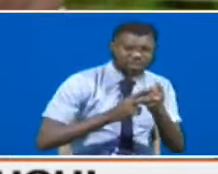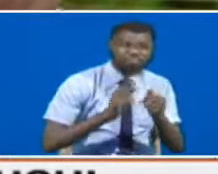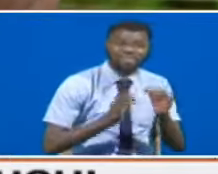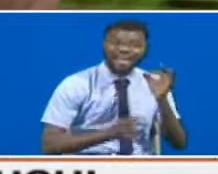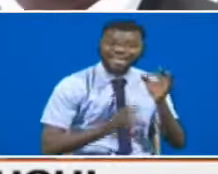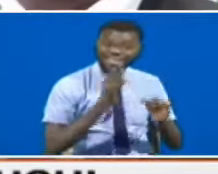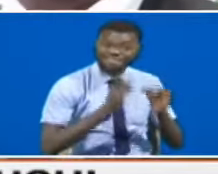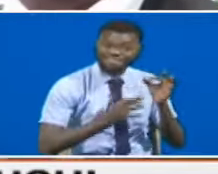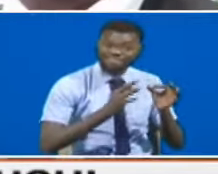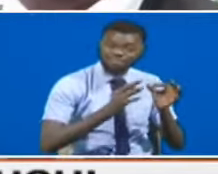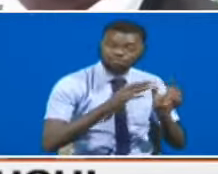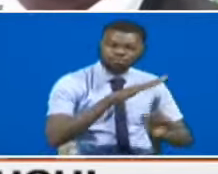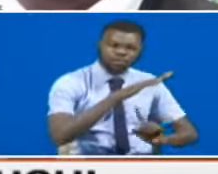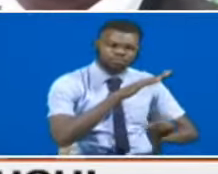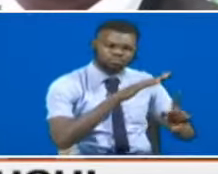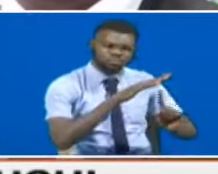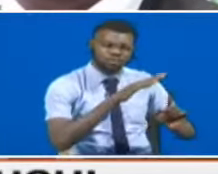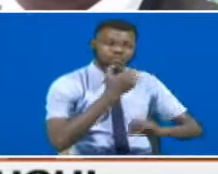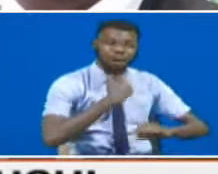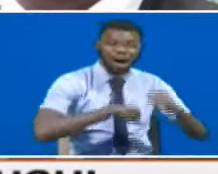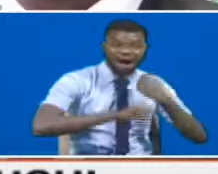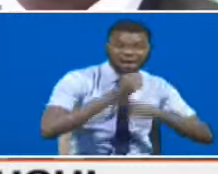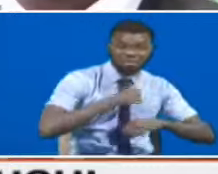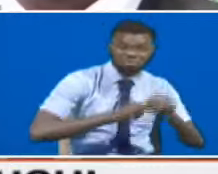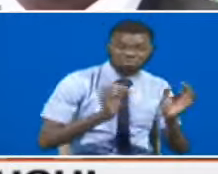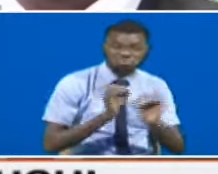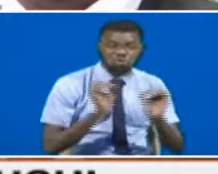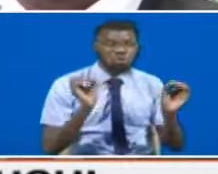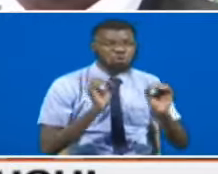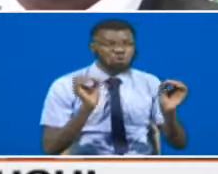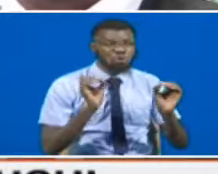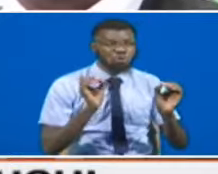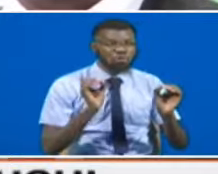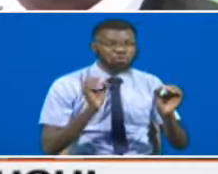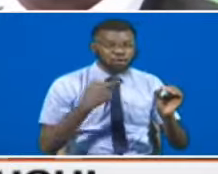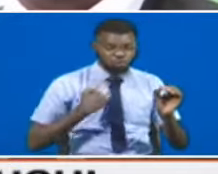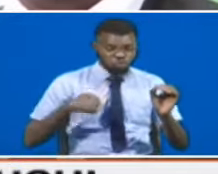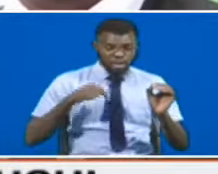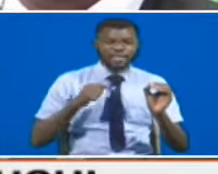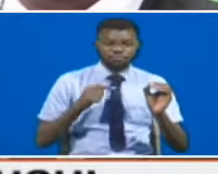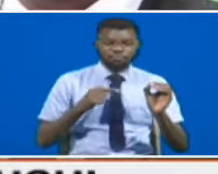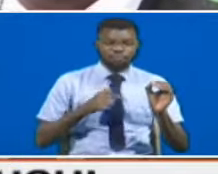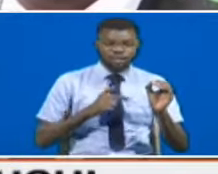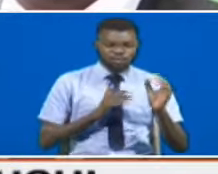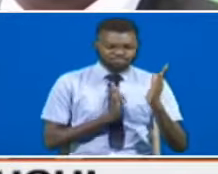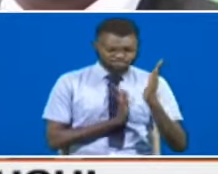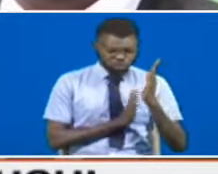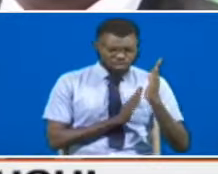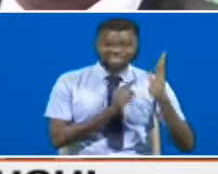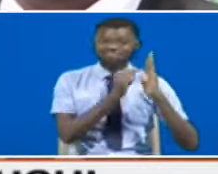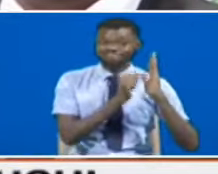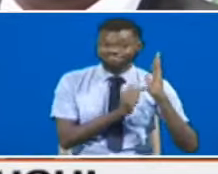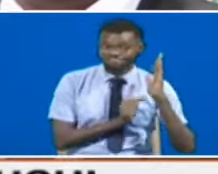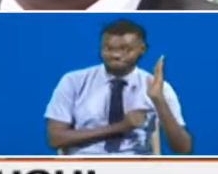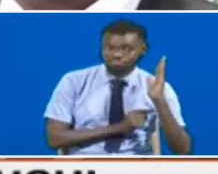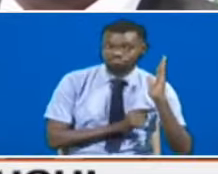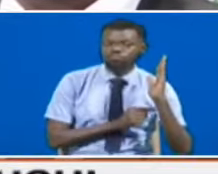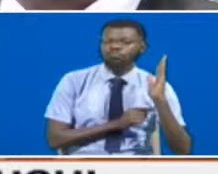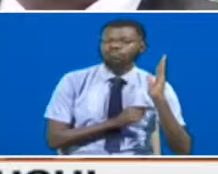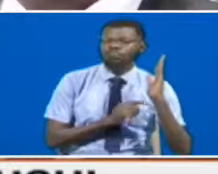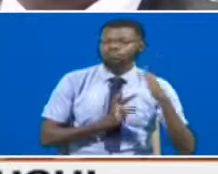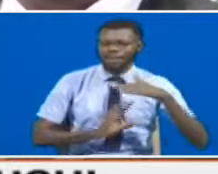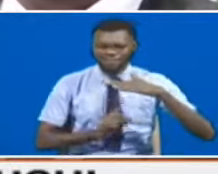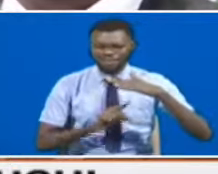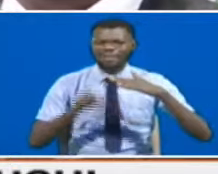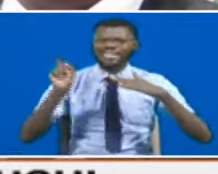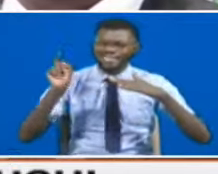fail to put up and put in place the recommendations that we have since made and the other necessary measures by